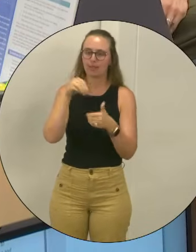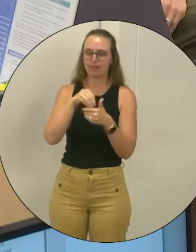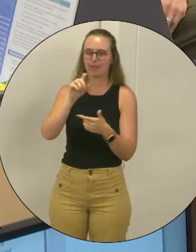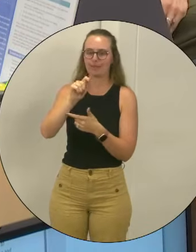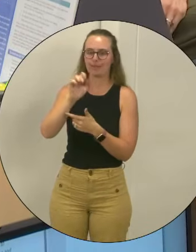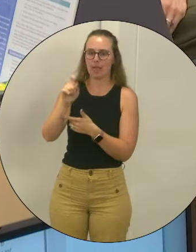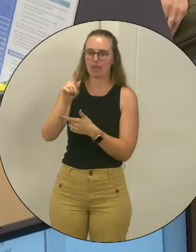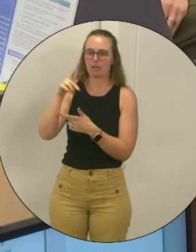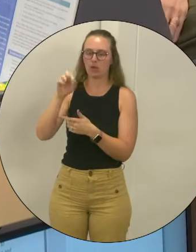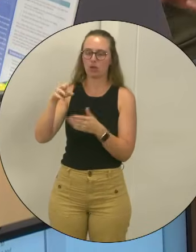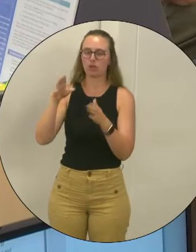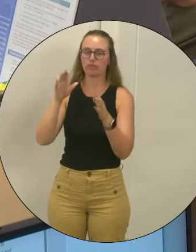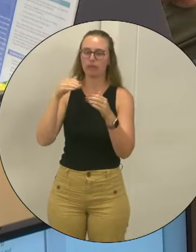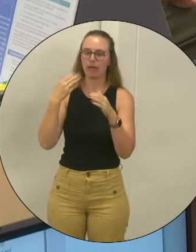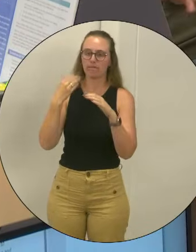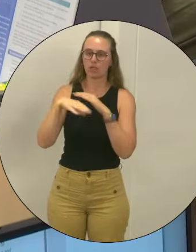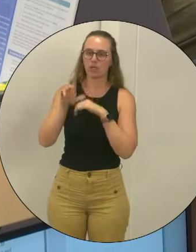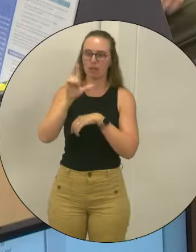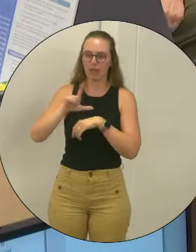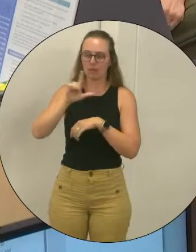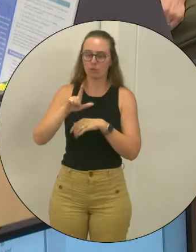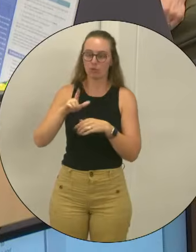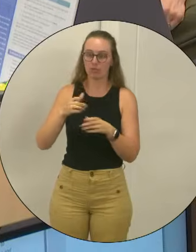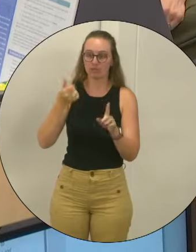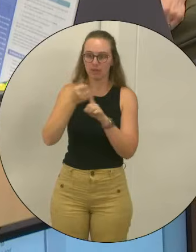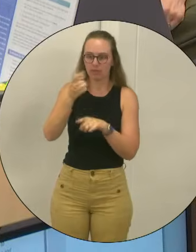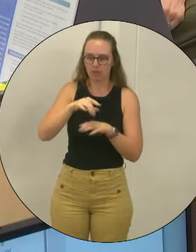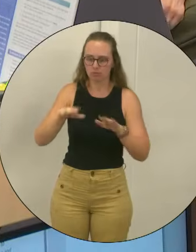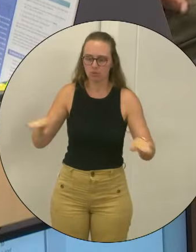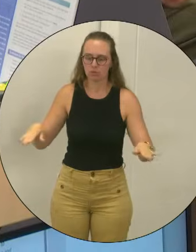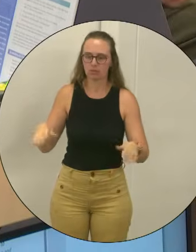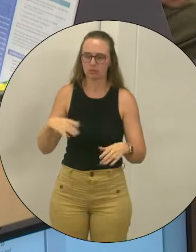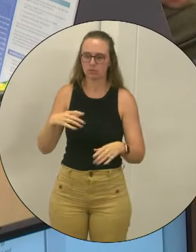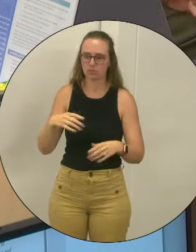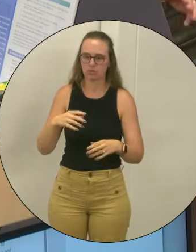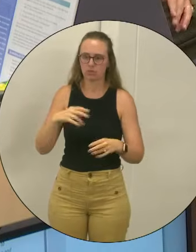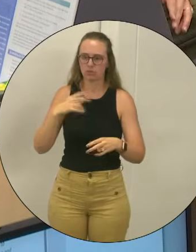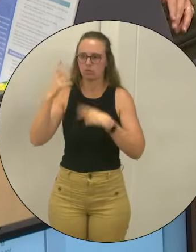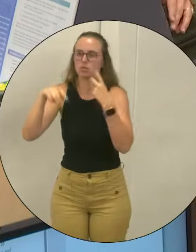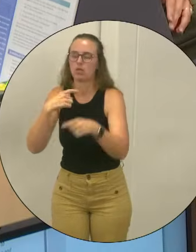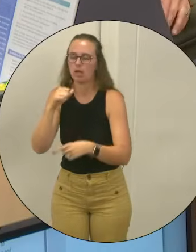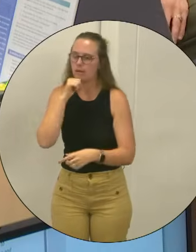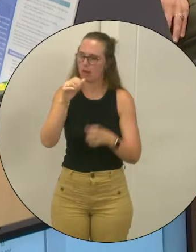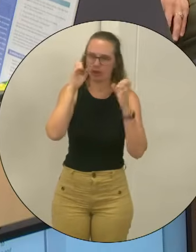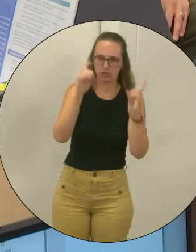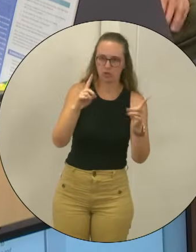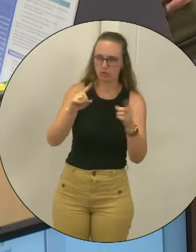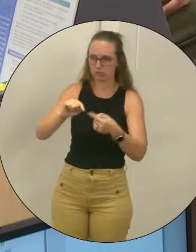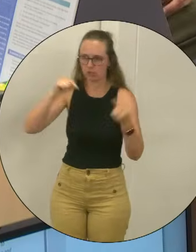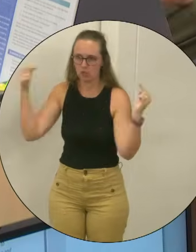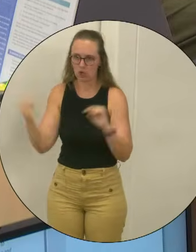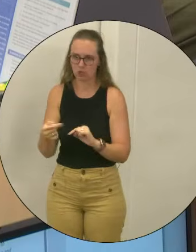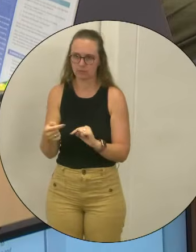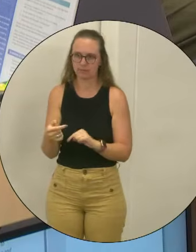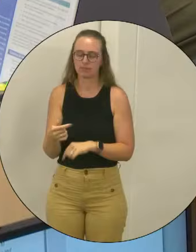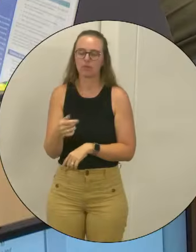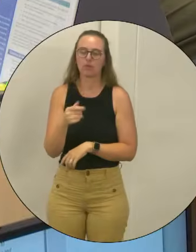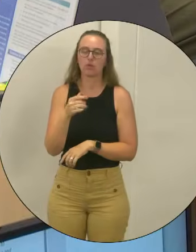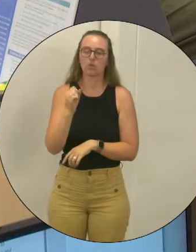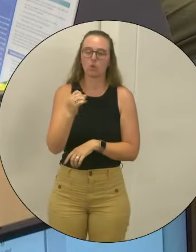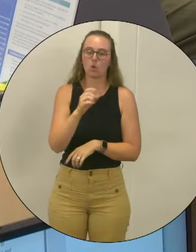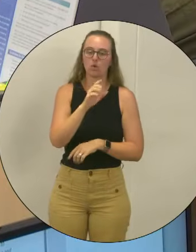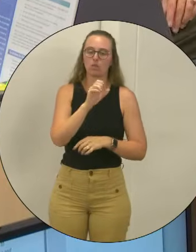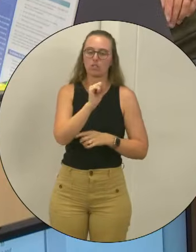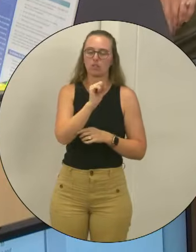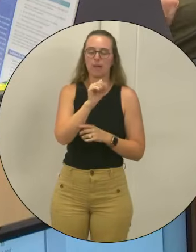taxpayer-funded school library is causing them to stumble. It is not education, it is harm. Psalm